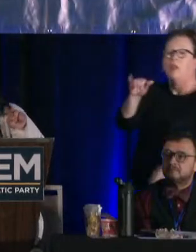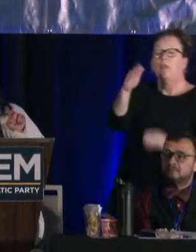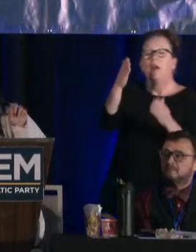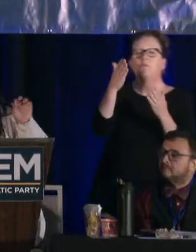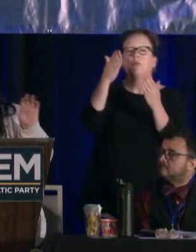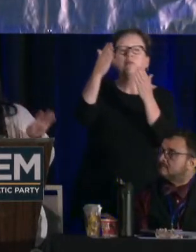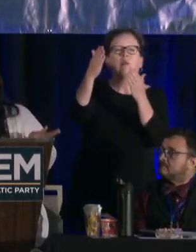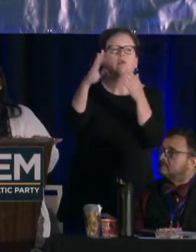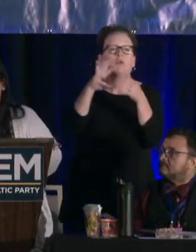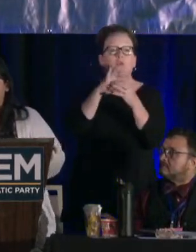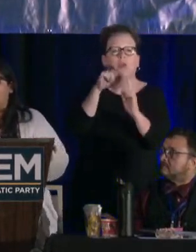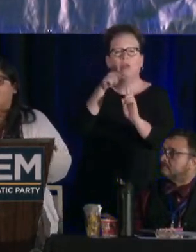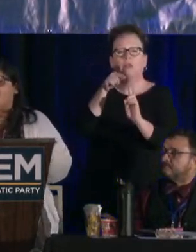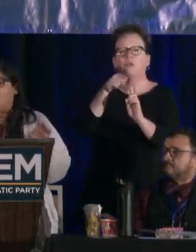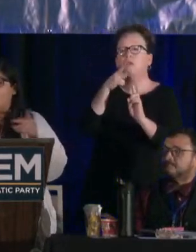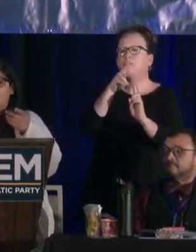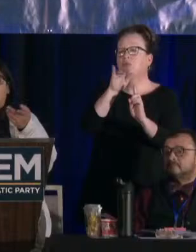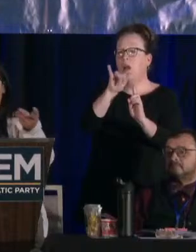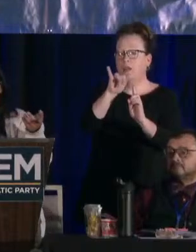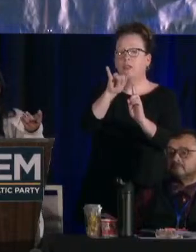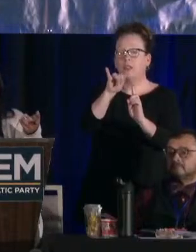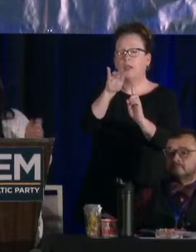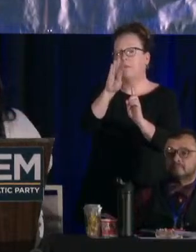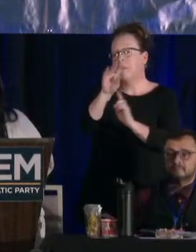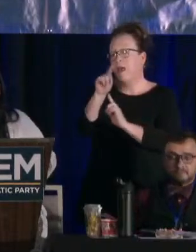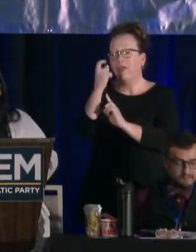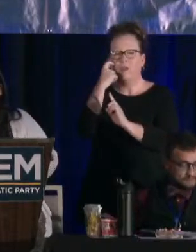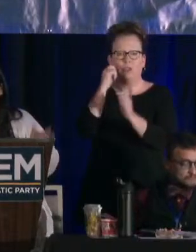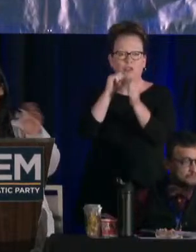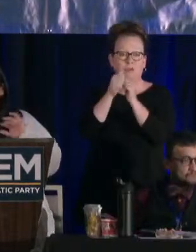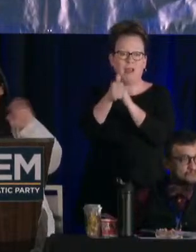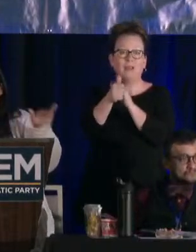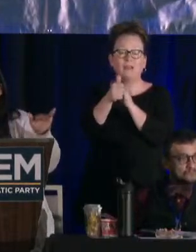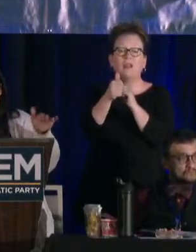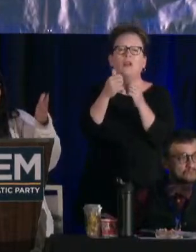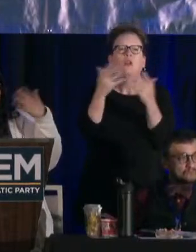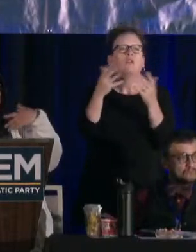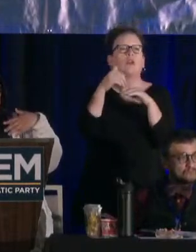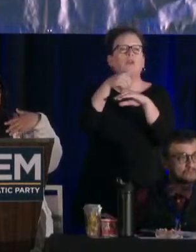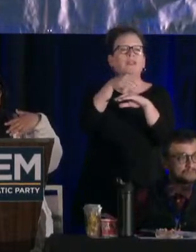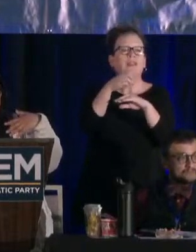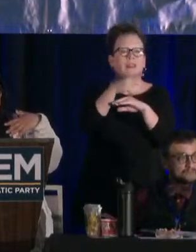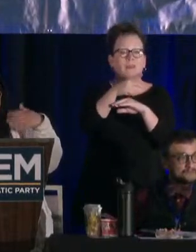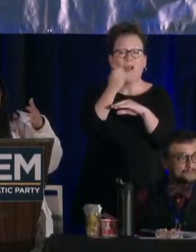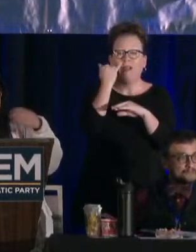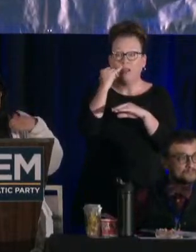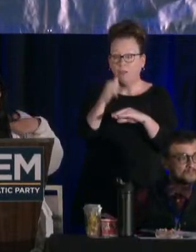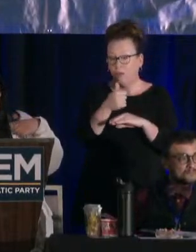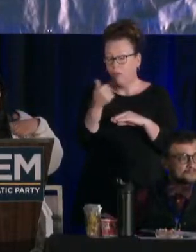the proxy bylaws that we just passed now. So we're sending it back if there